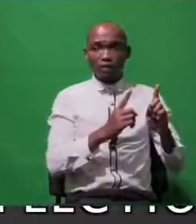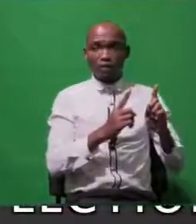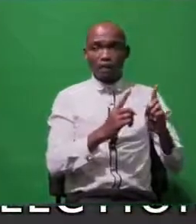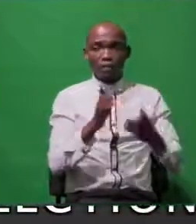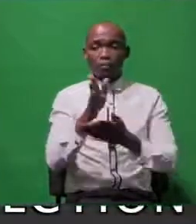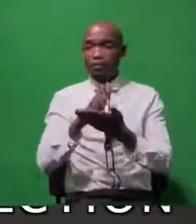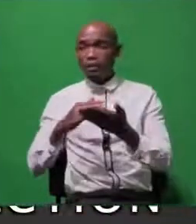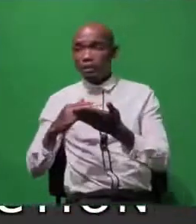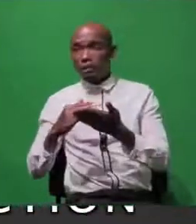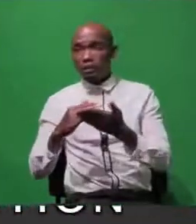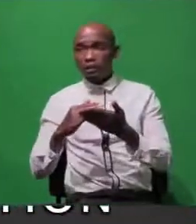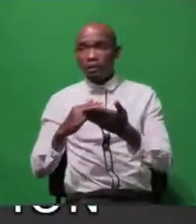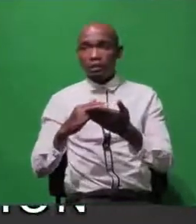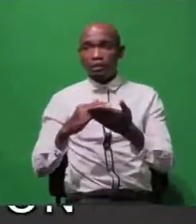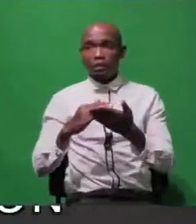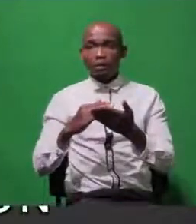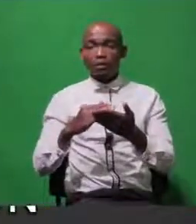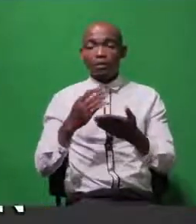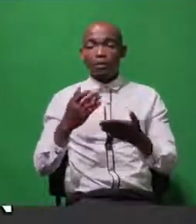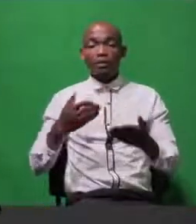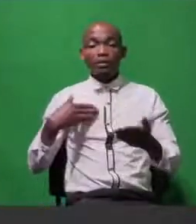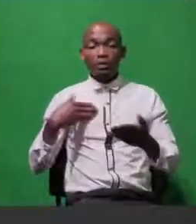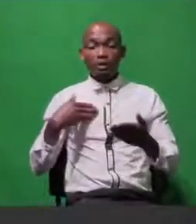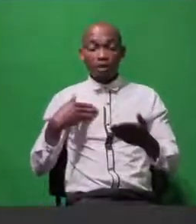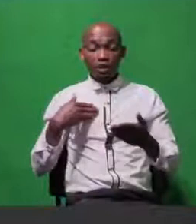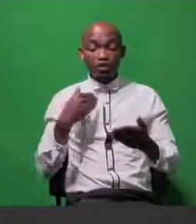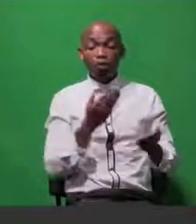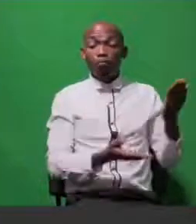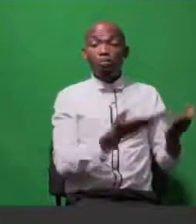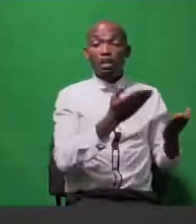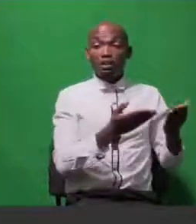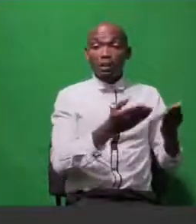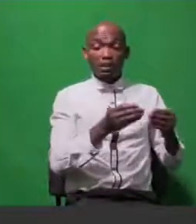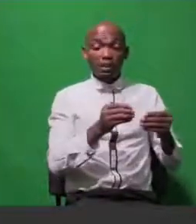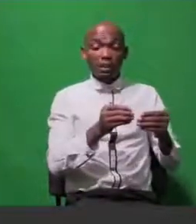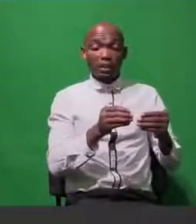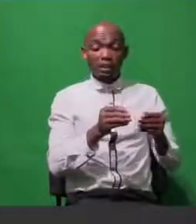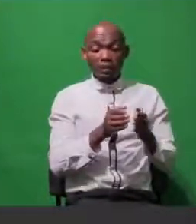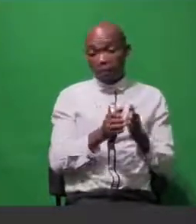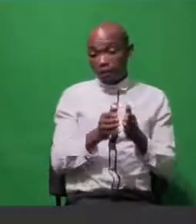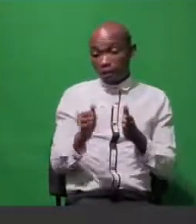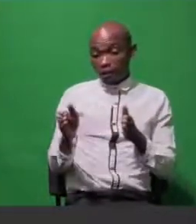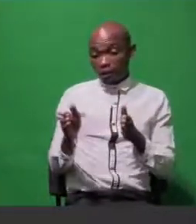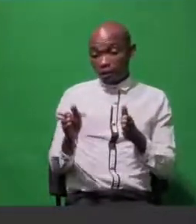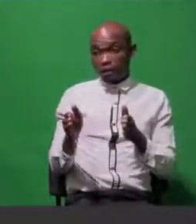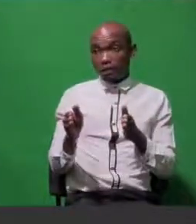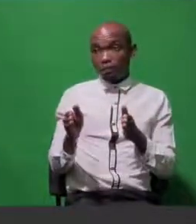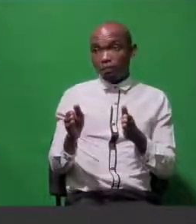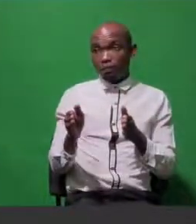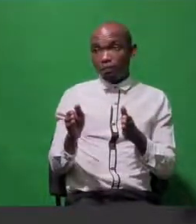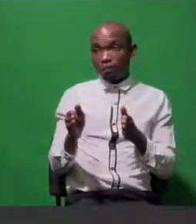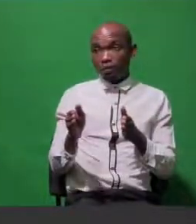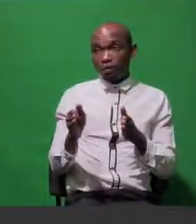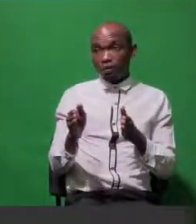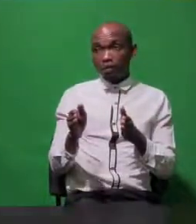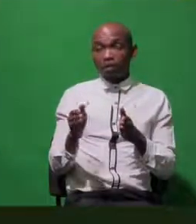image, we have to measure the distance from B to the mirror. So we'll have the same